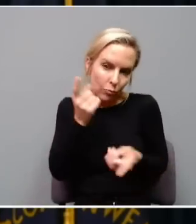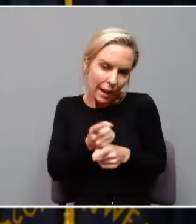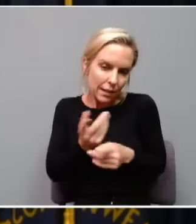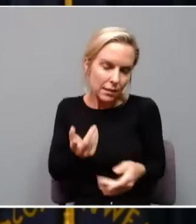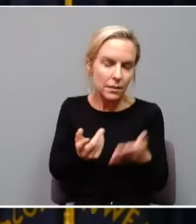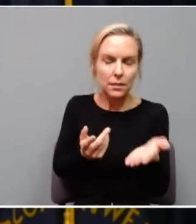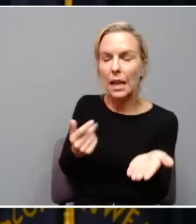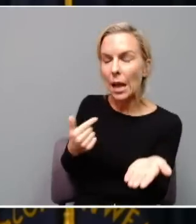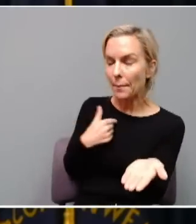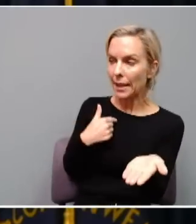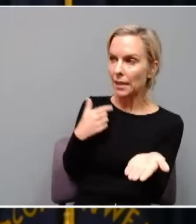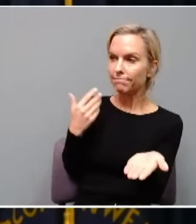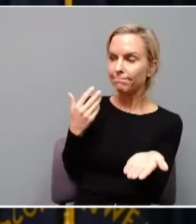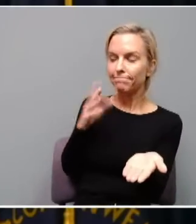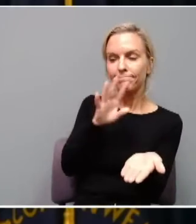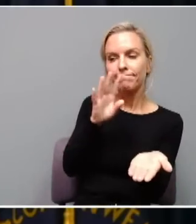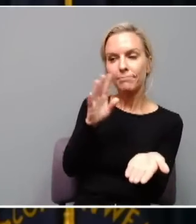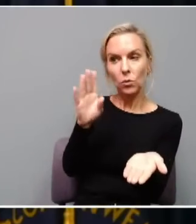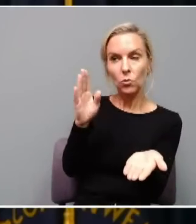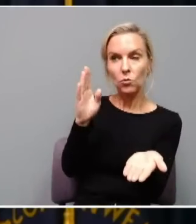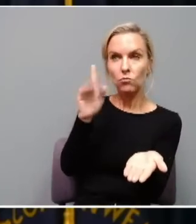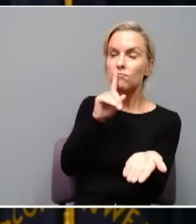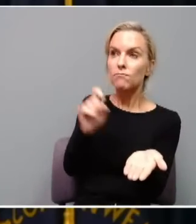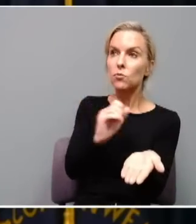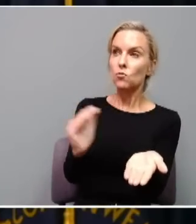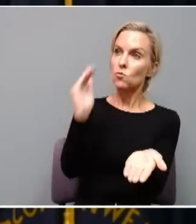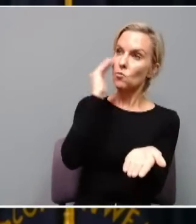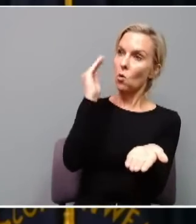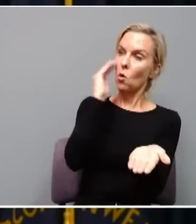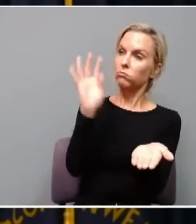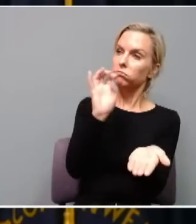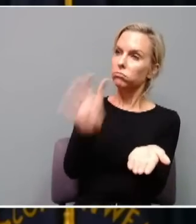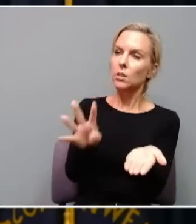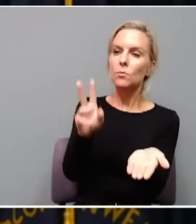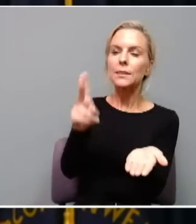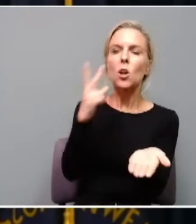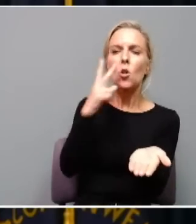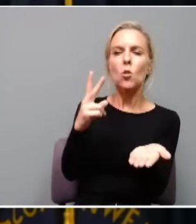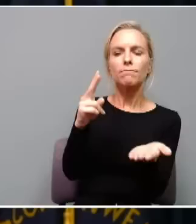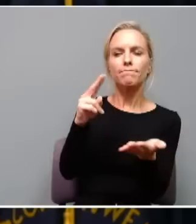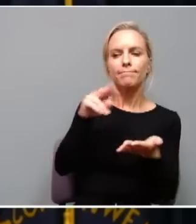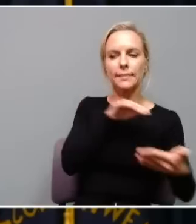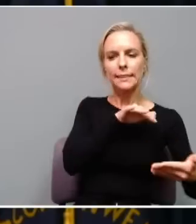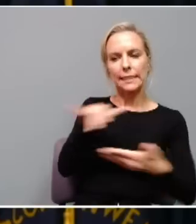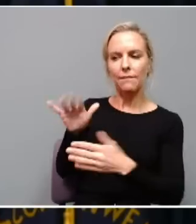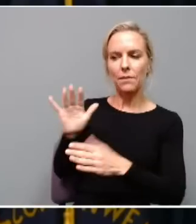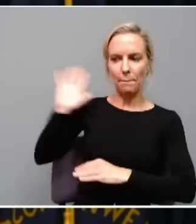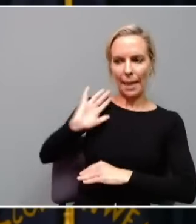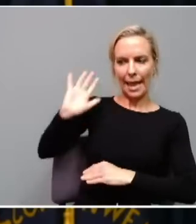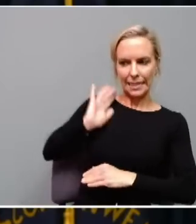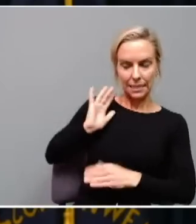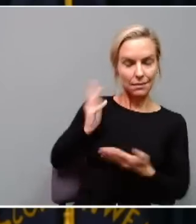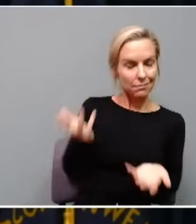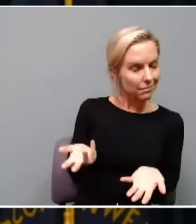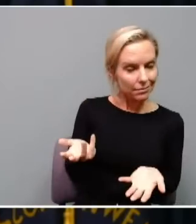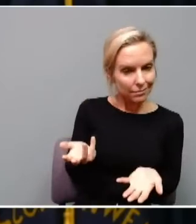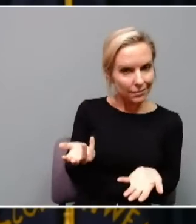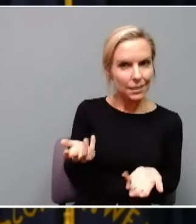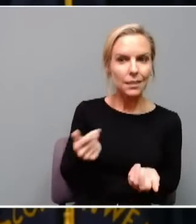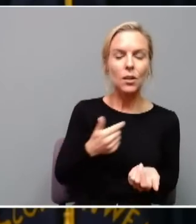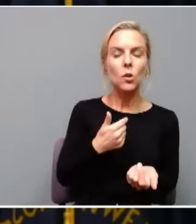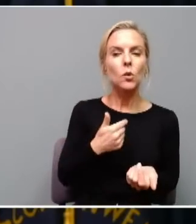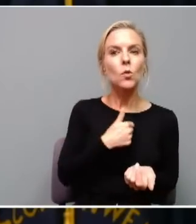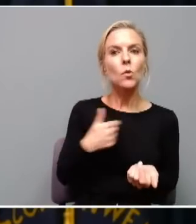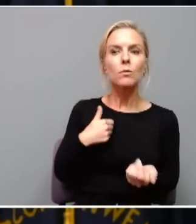we know yet, but I do think we can look to the past. We all get a